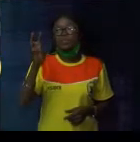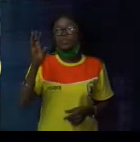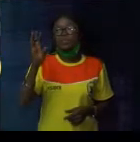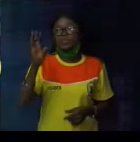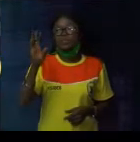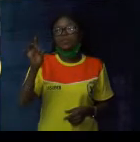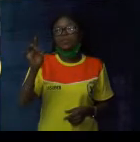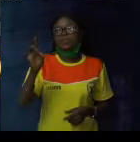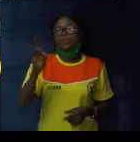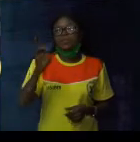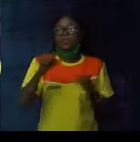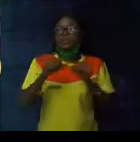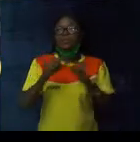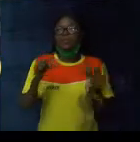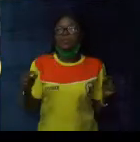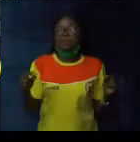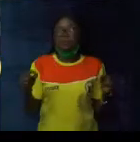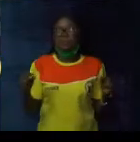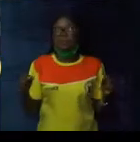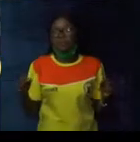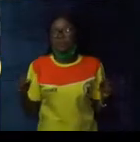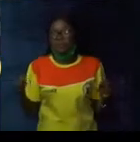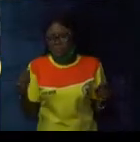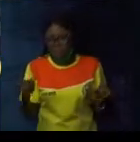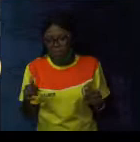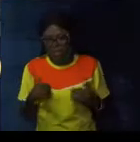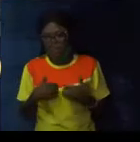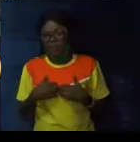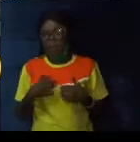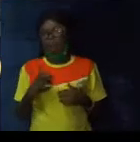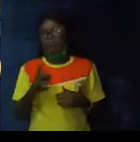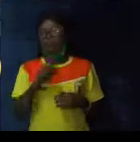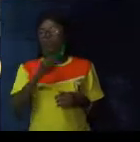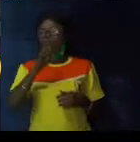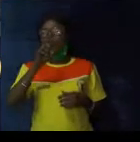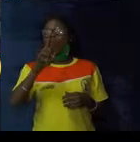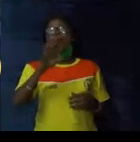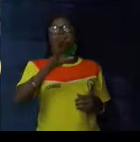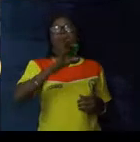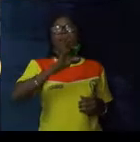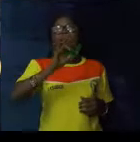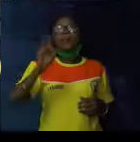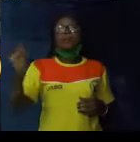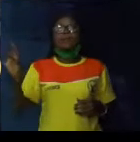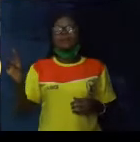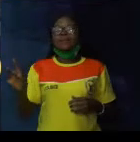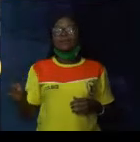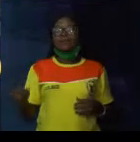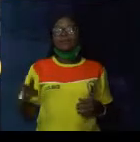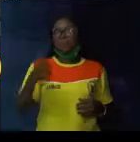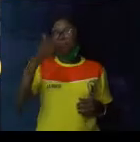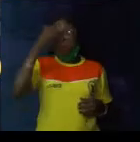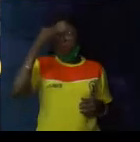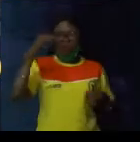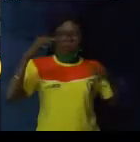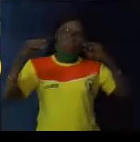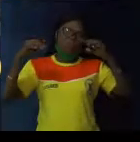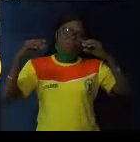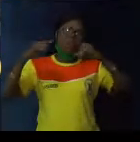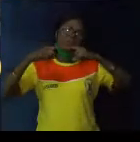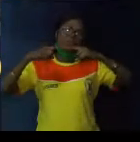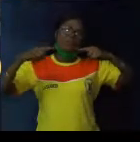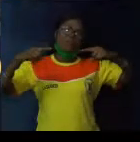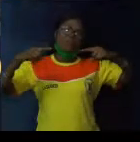degrees are on a straight line. And angles on a straight line are not equal. They add up to 180. F is 68 degrees because it is